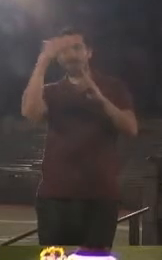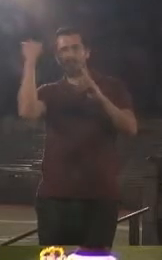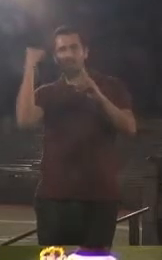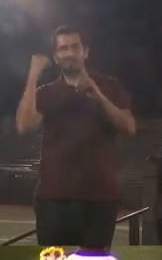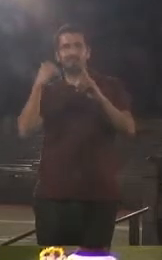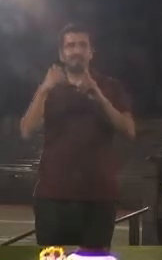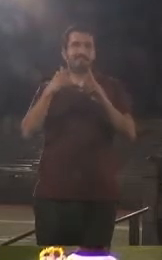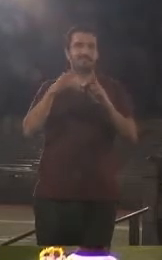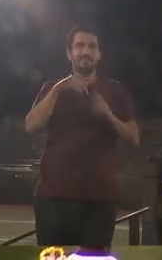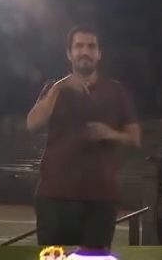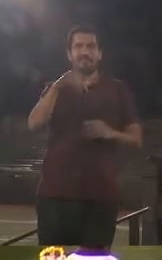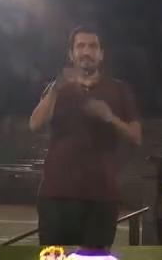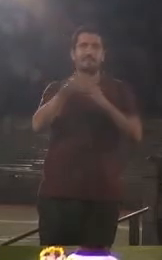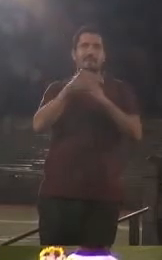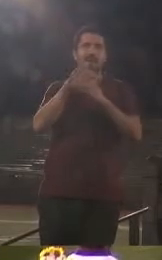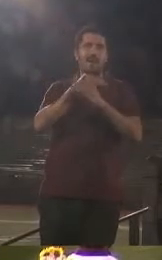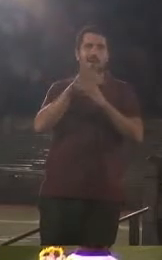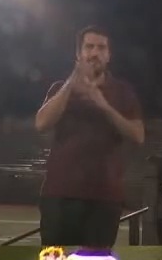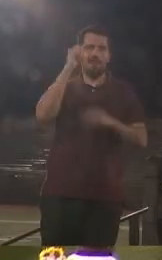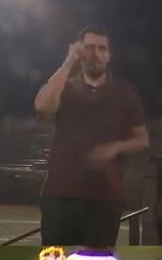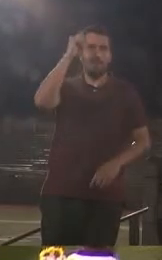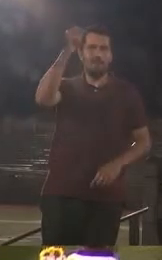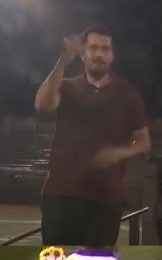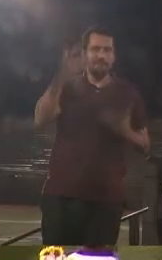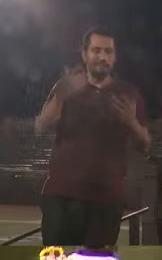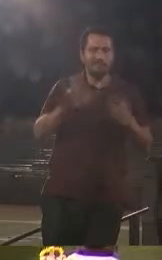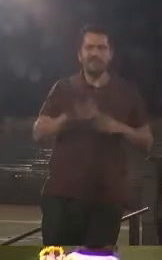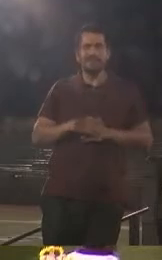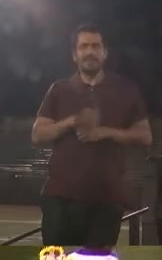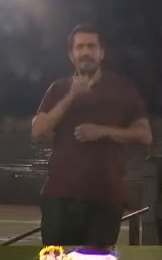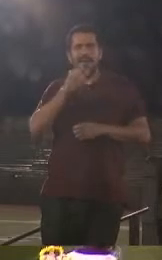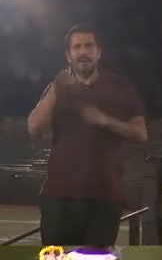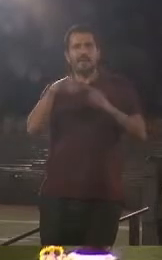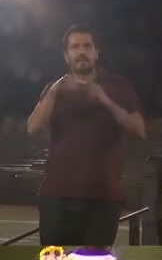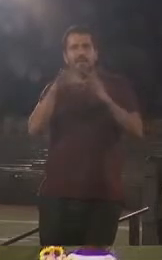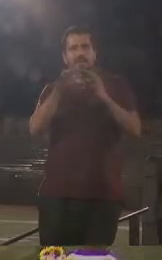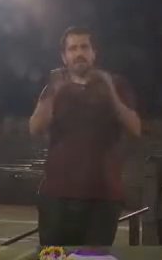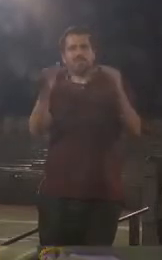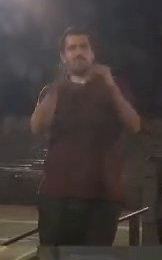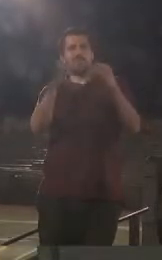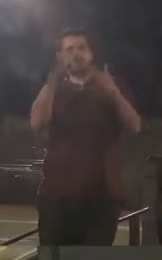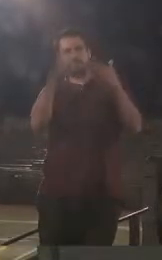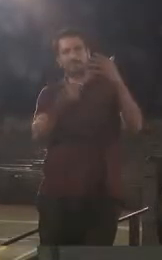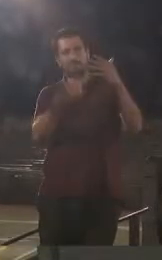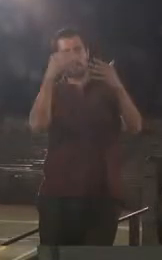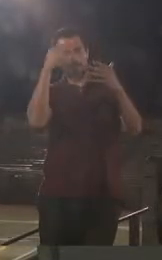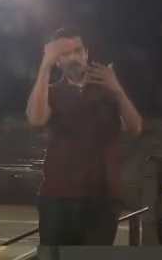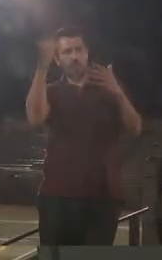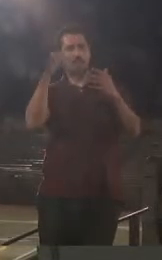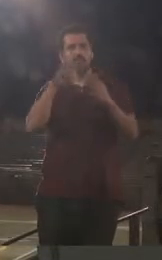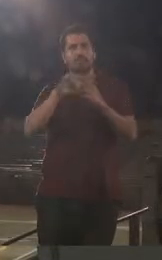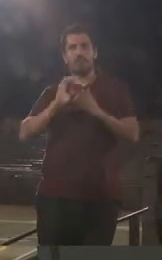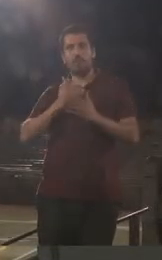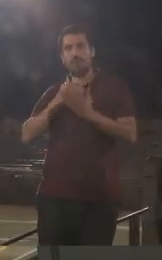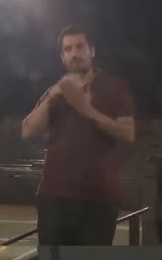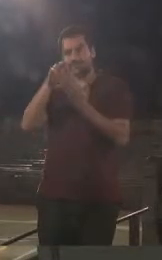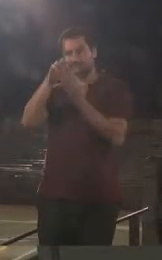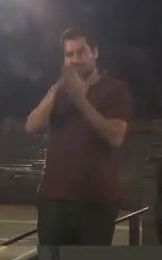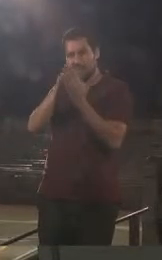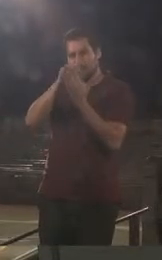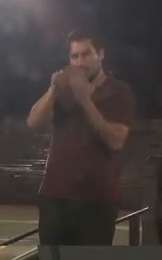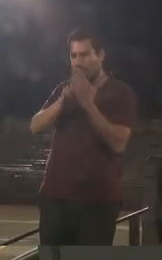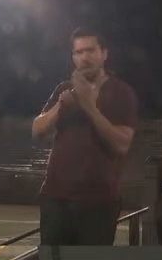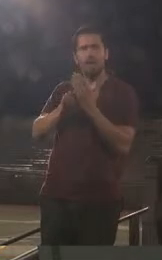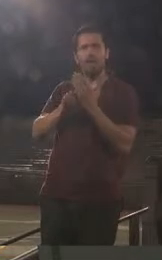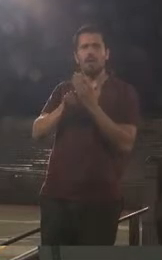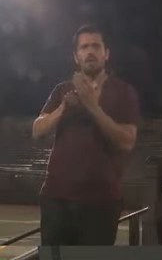theorem. But I see now, it's not about the equations we memorized or the essays we wrote. It's about the skills we've gained,